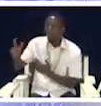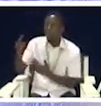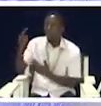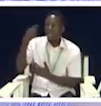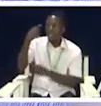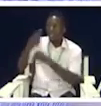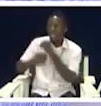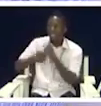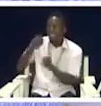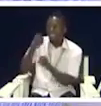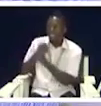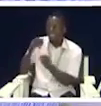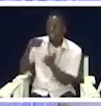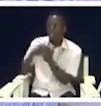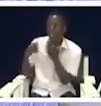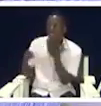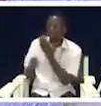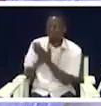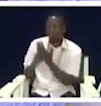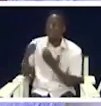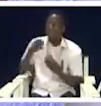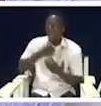these wonderful children.